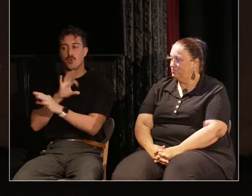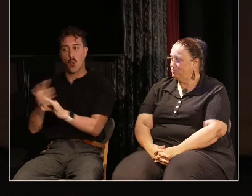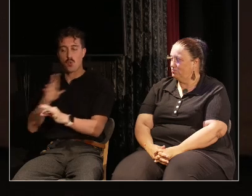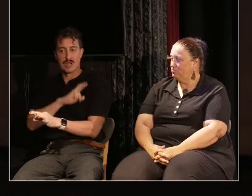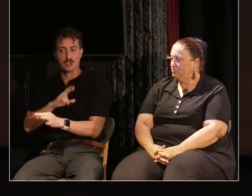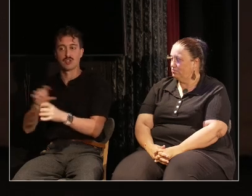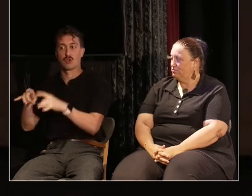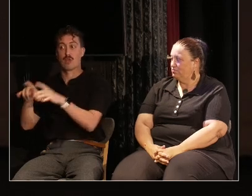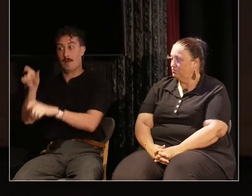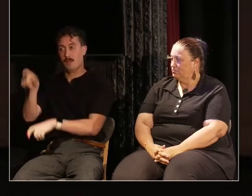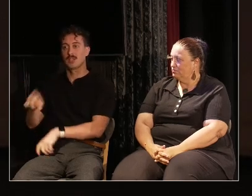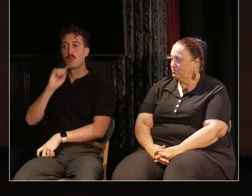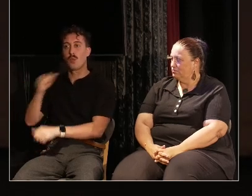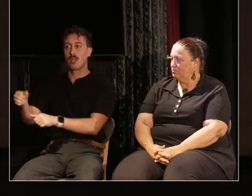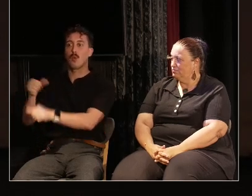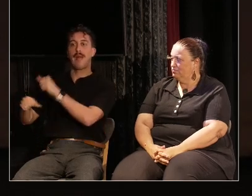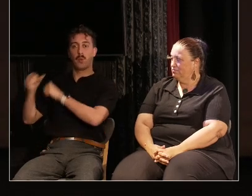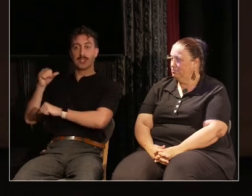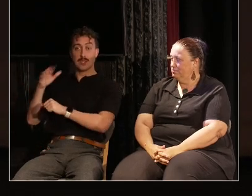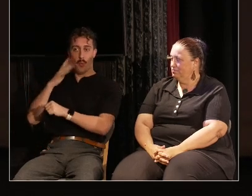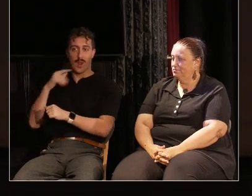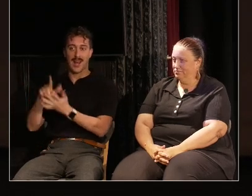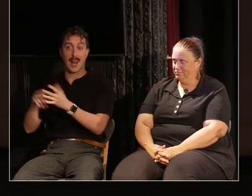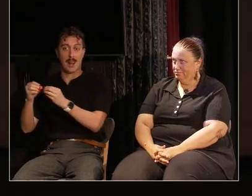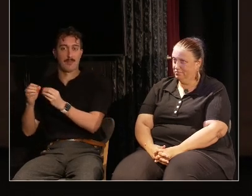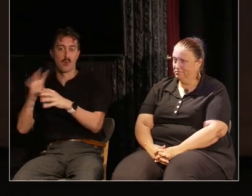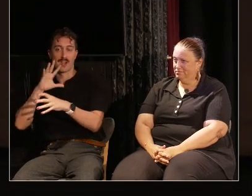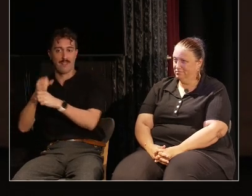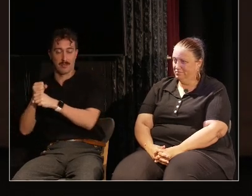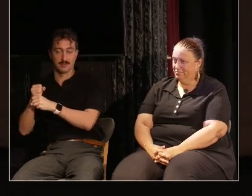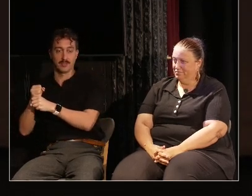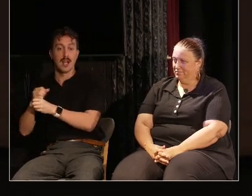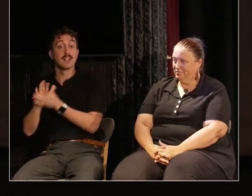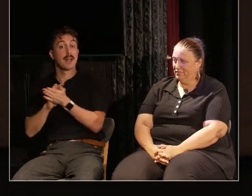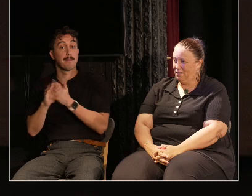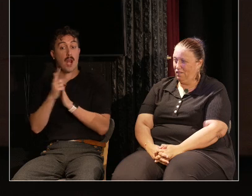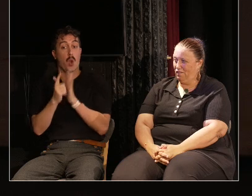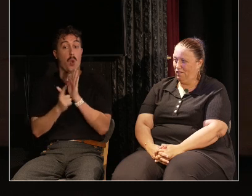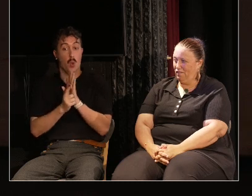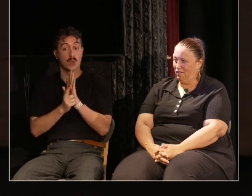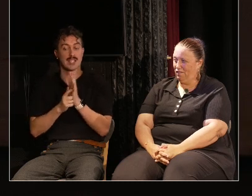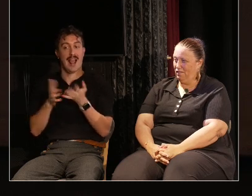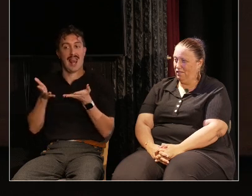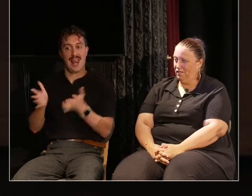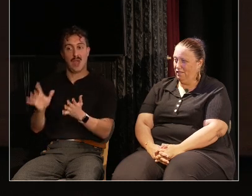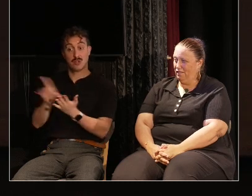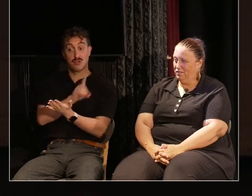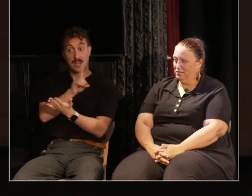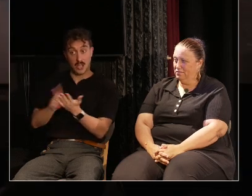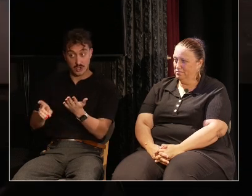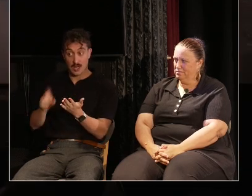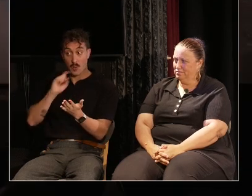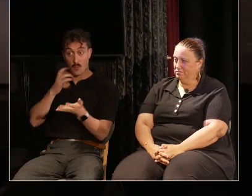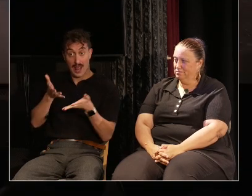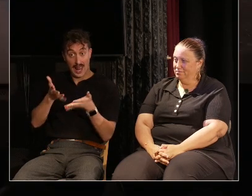the coalition government. Does this mean that the laws that allow discrimination against LGBTQ staff and students will be allowed